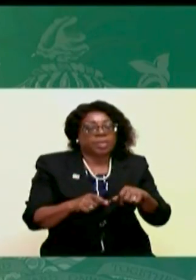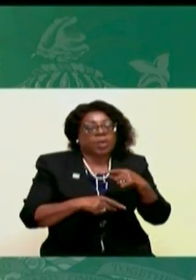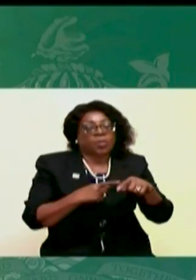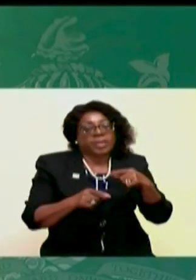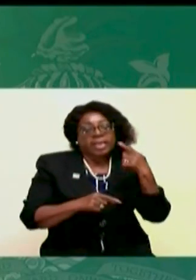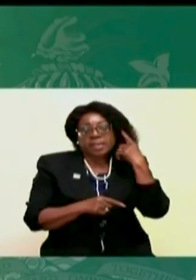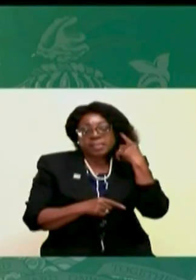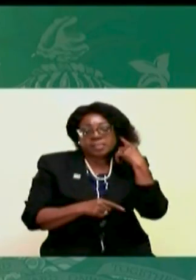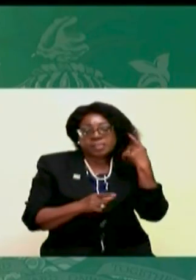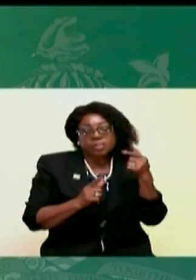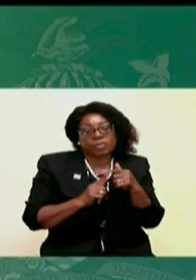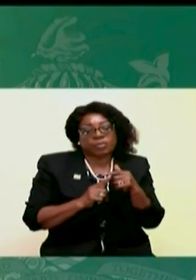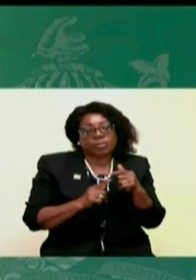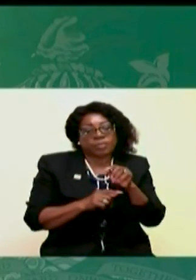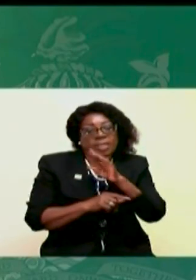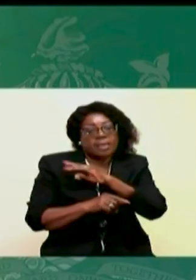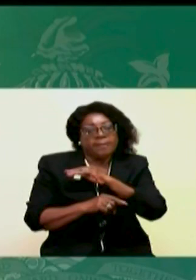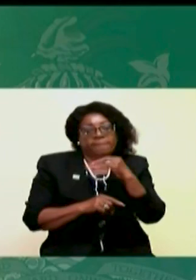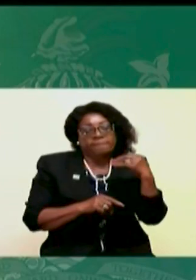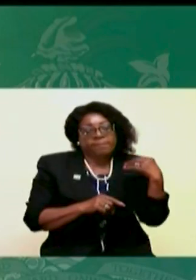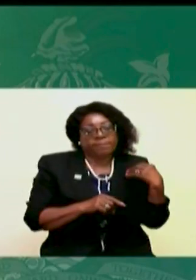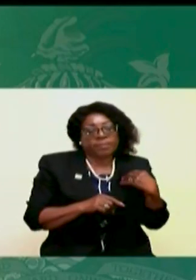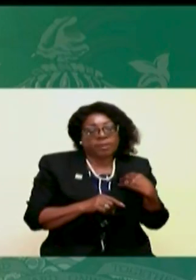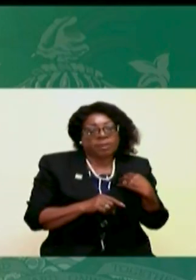to the member for